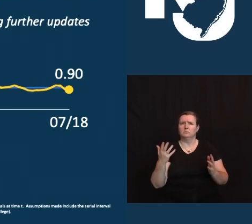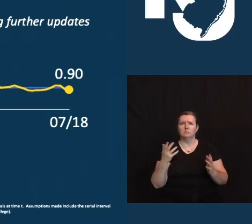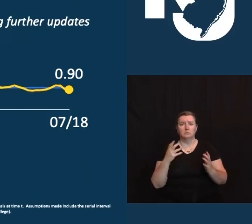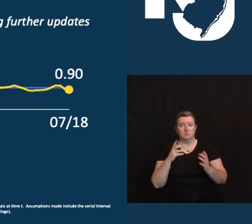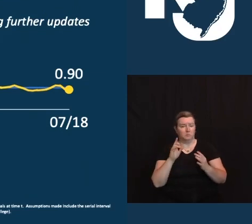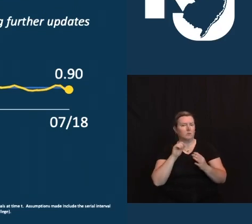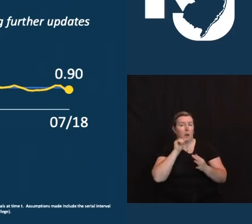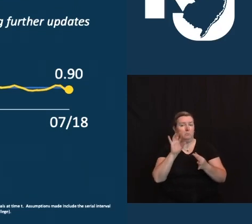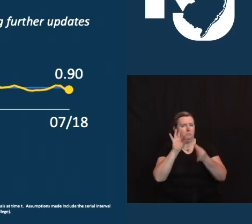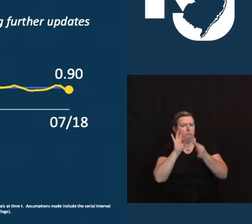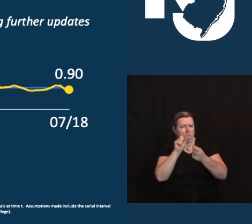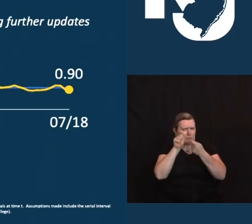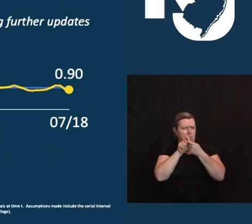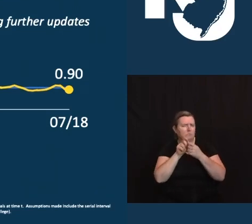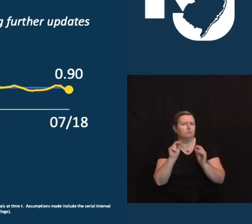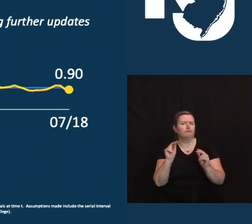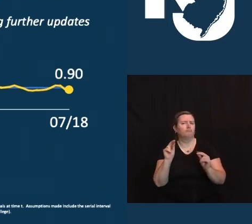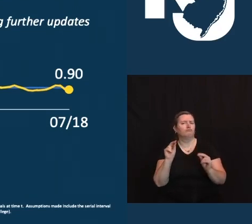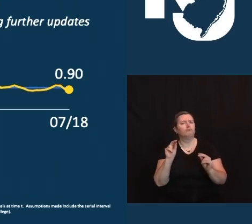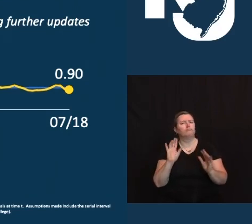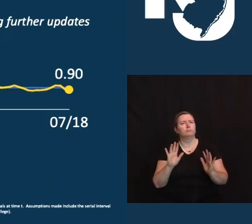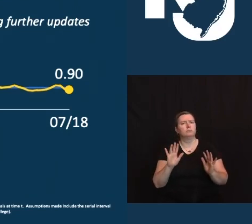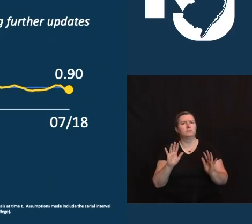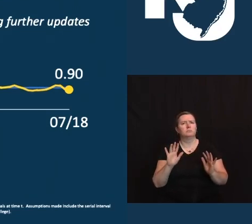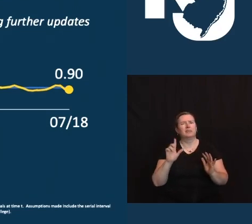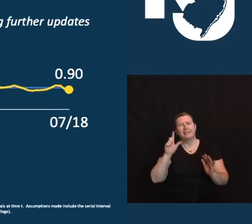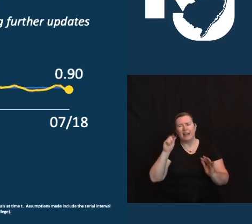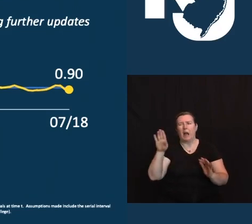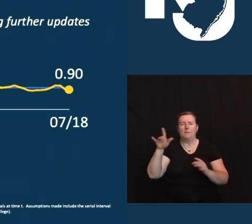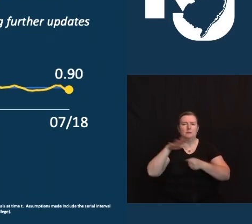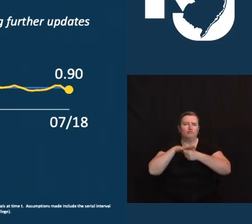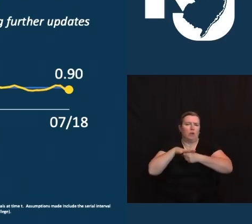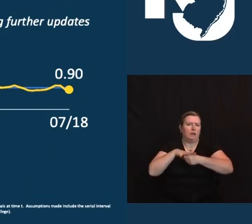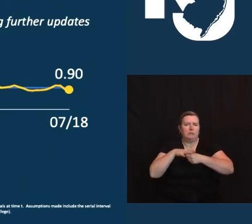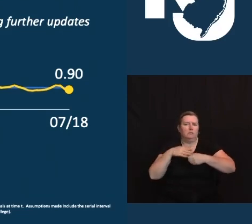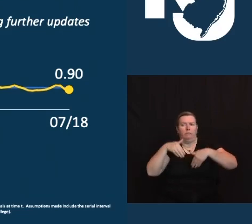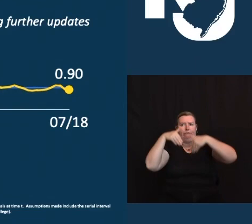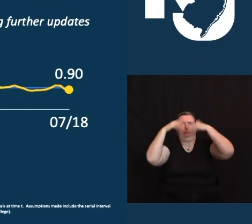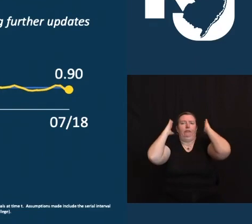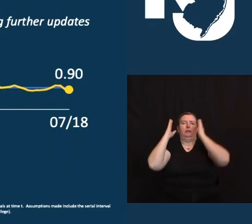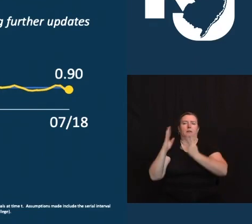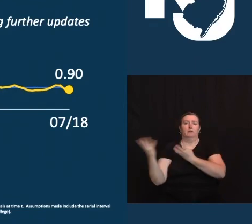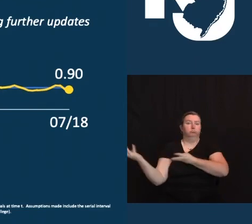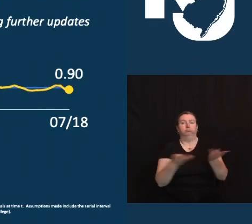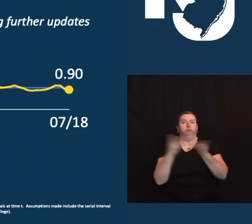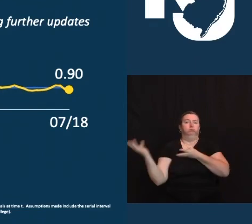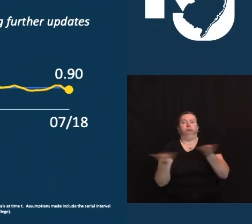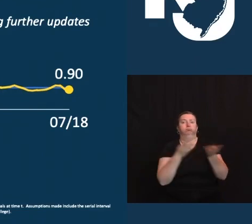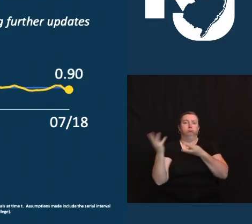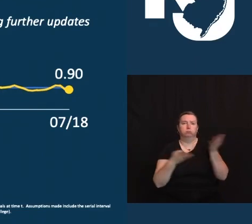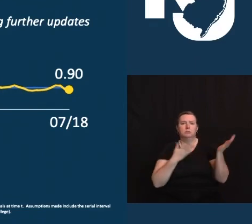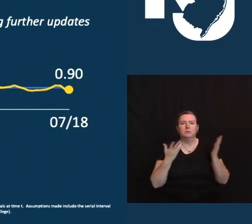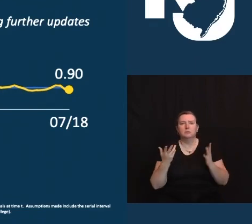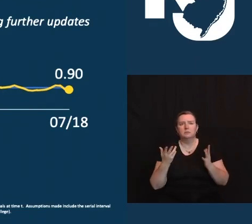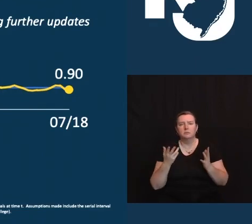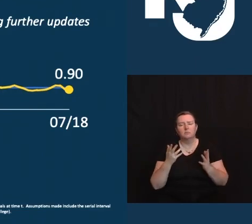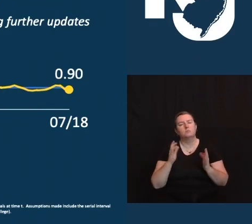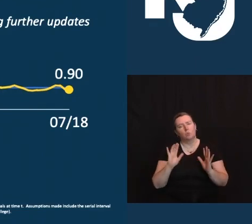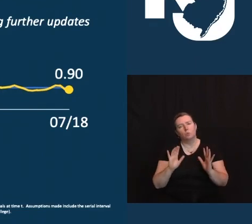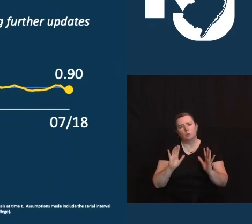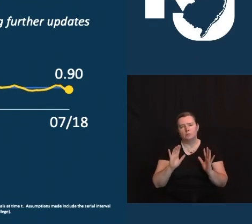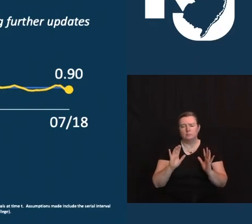there's enormous amount of stress on labs and there is clearly some data distortion. As we note every day,